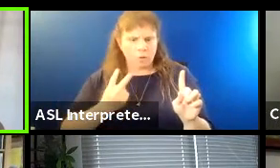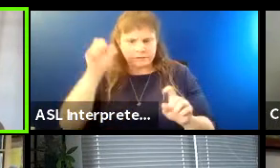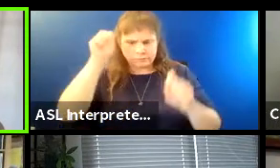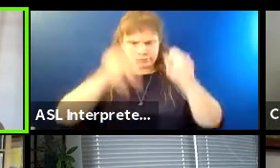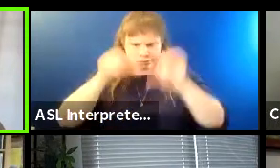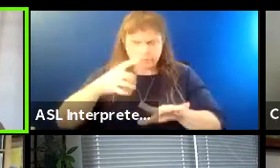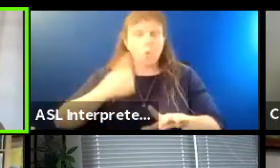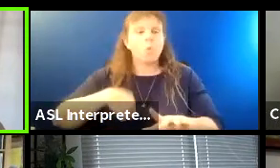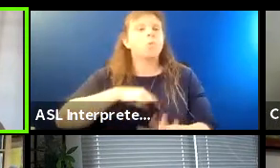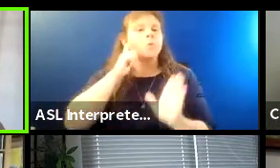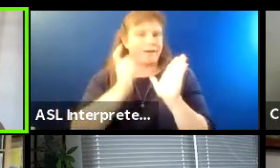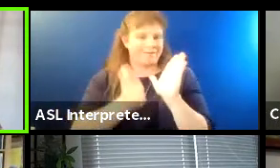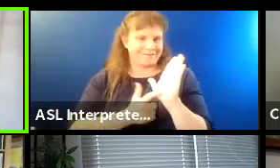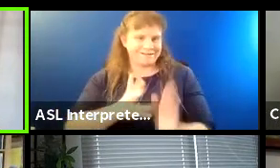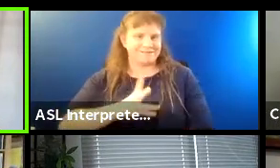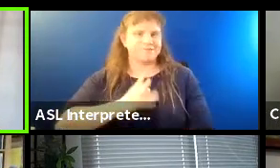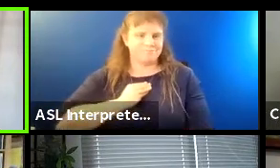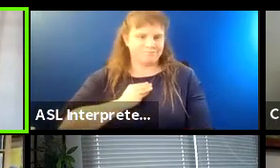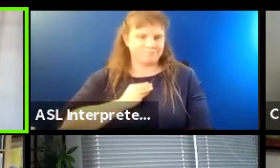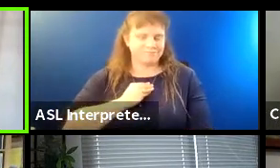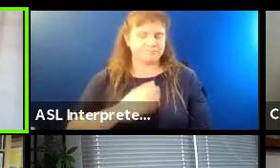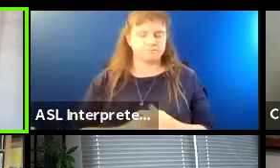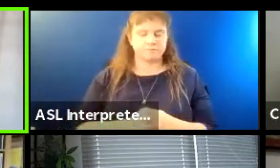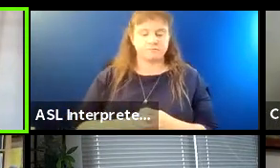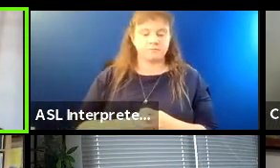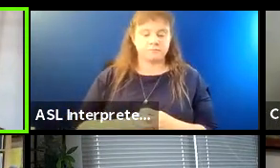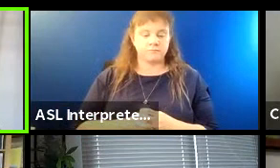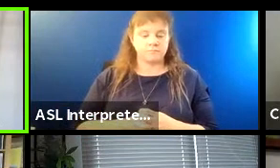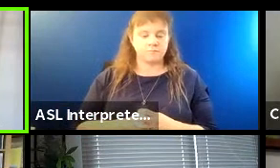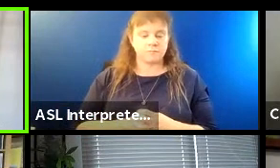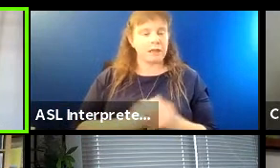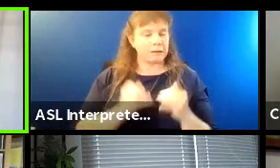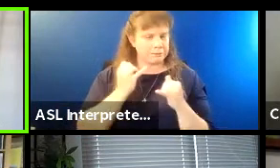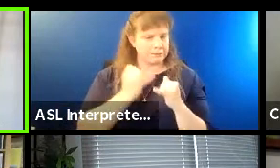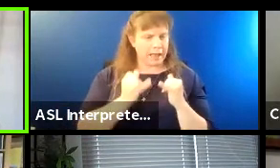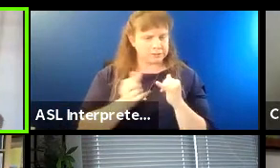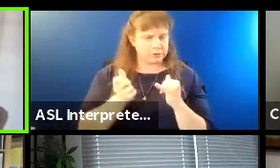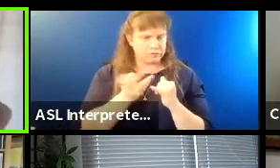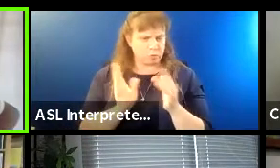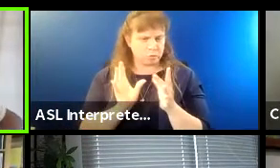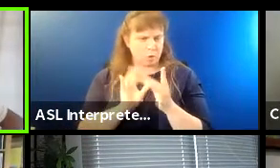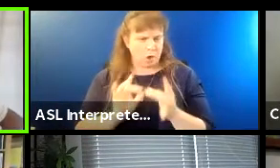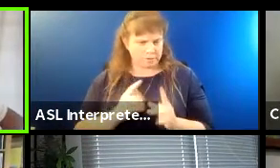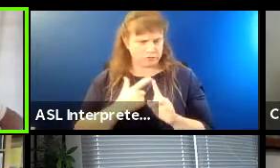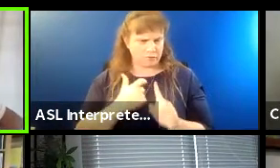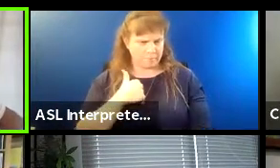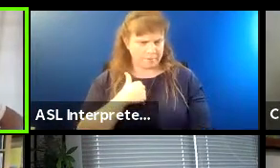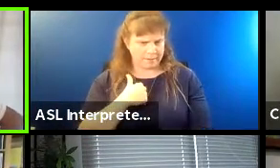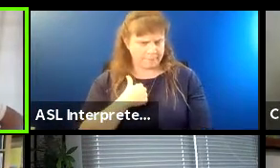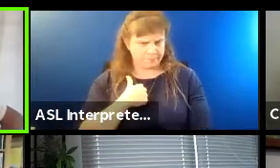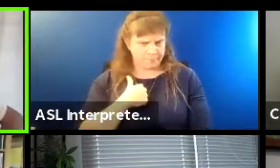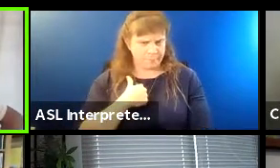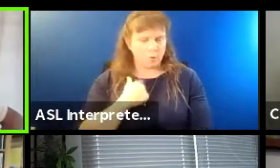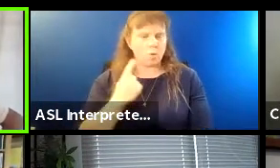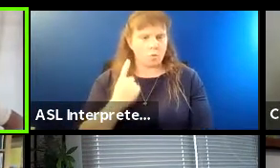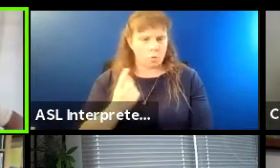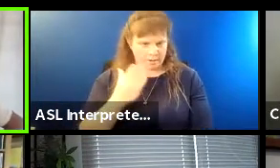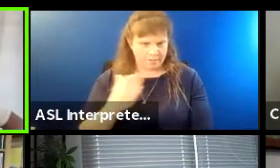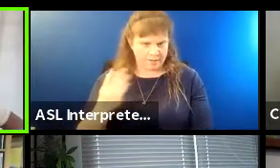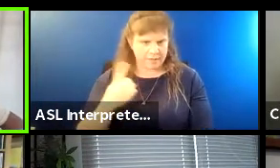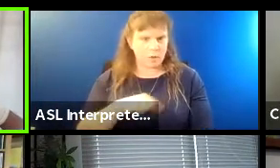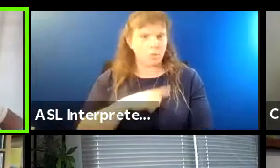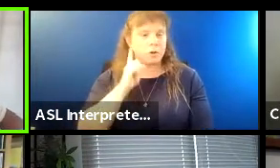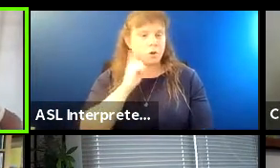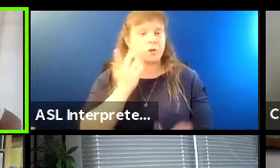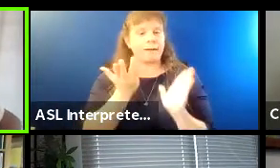The last couple of things that I will say is that one thing that we heard over